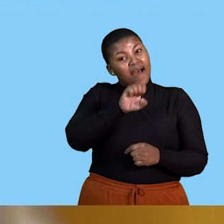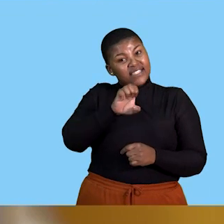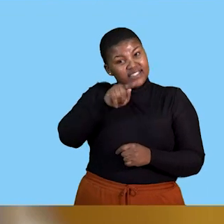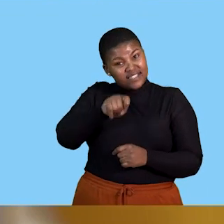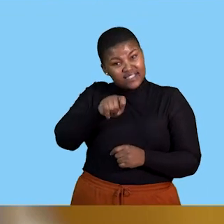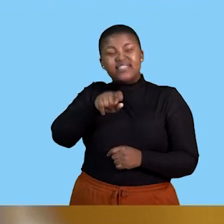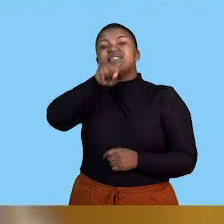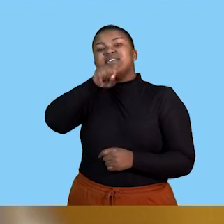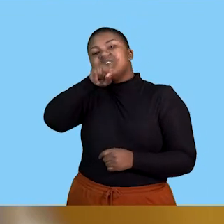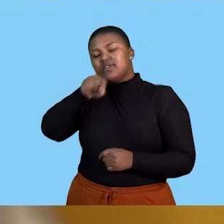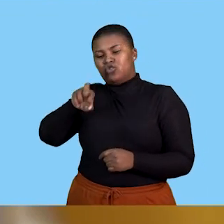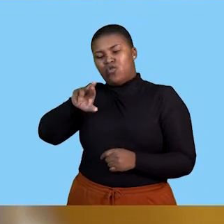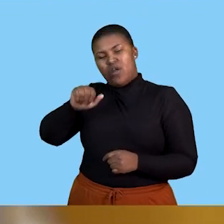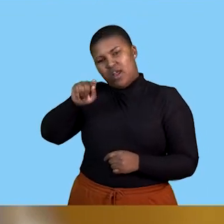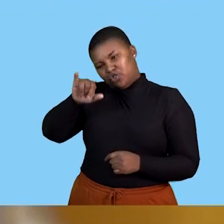test ratio.